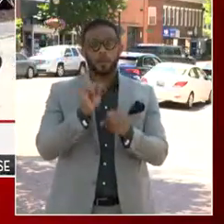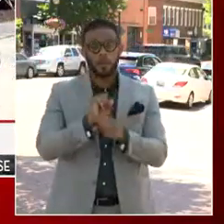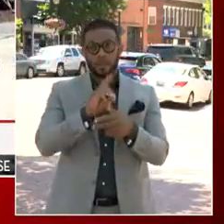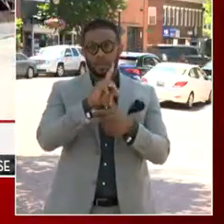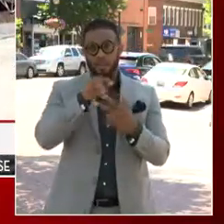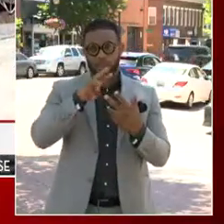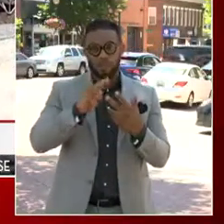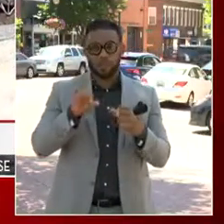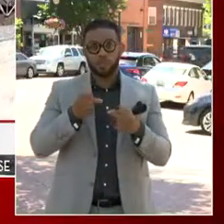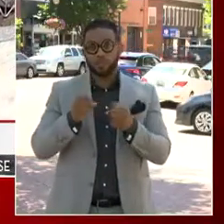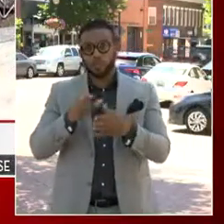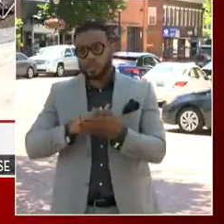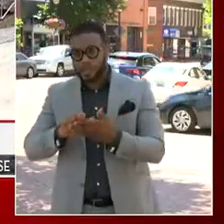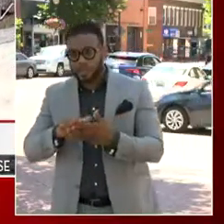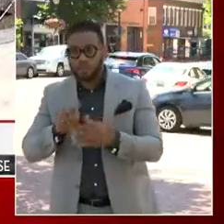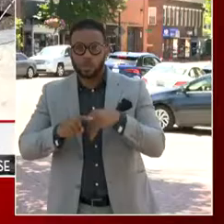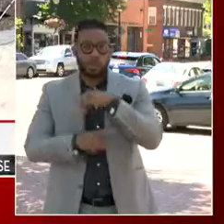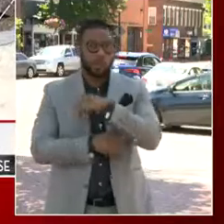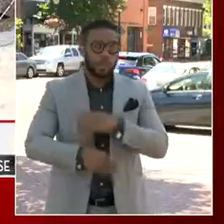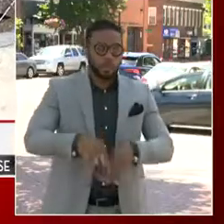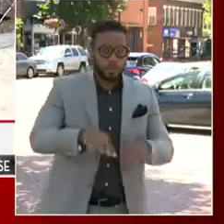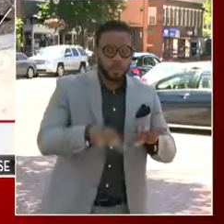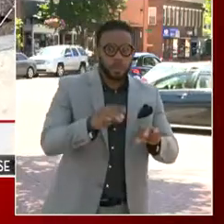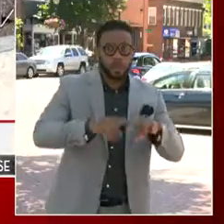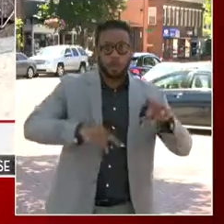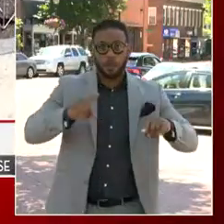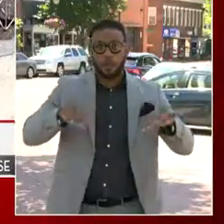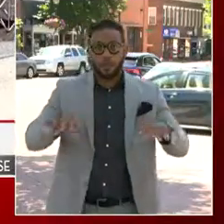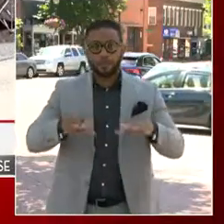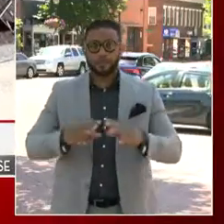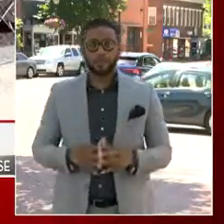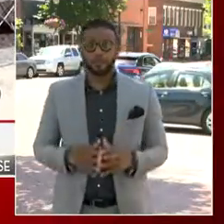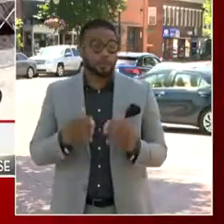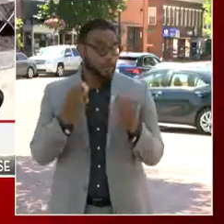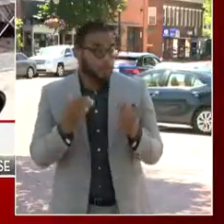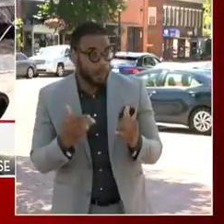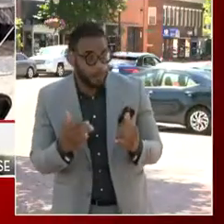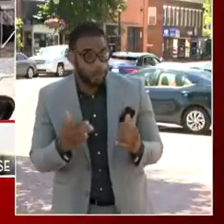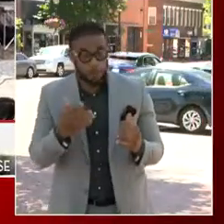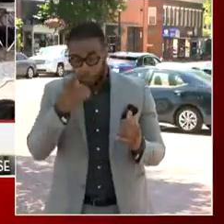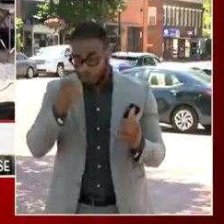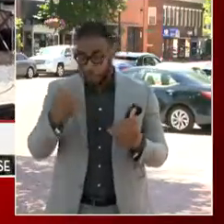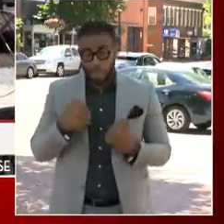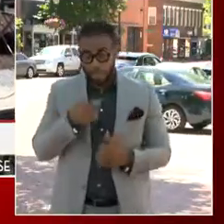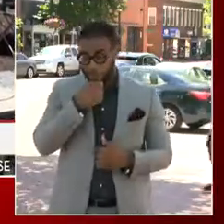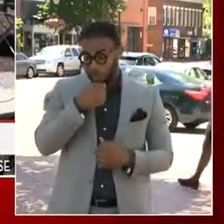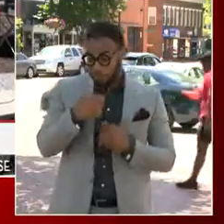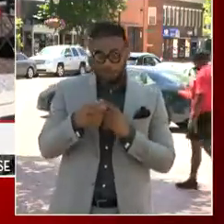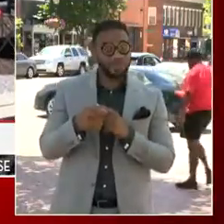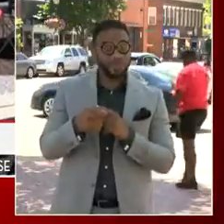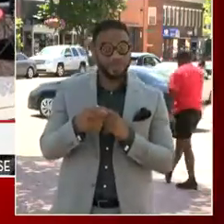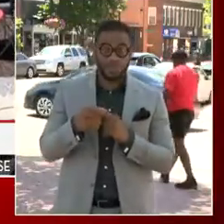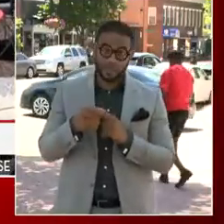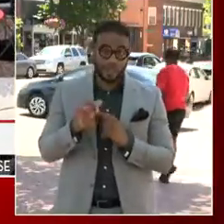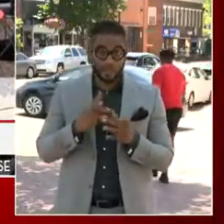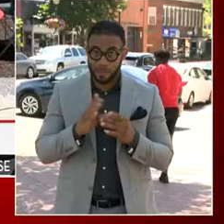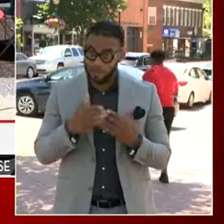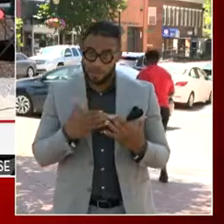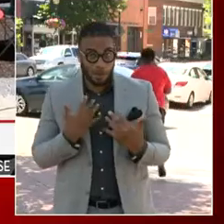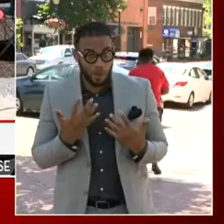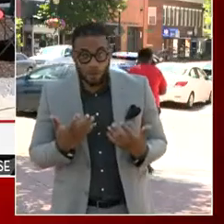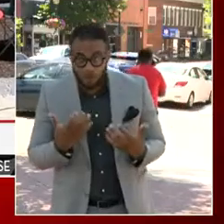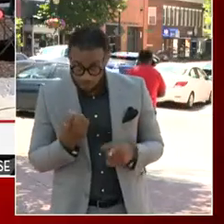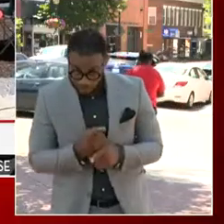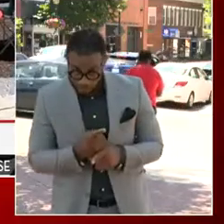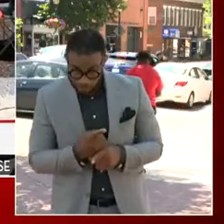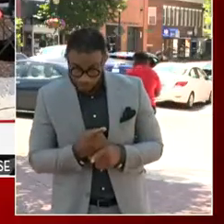of course does street cleaning, trash pickup, and a variety of activities. Now, because I have the mic, I get to say whatever I want